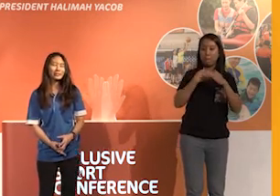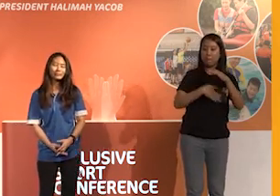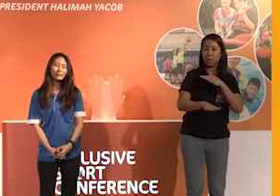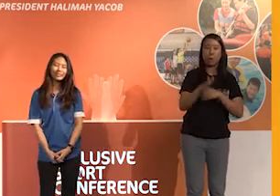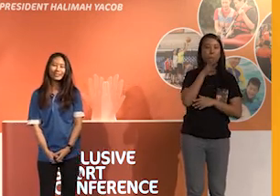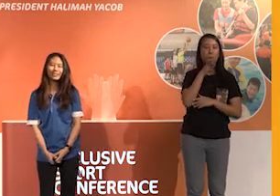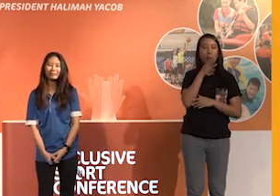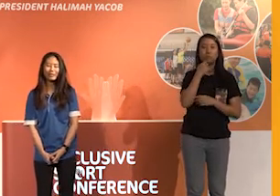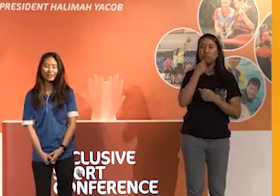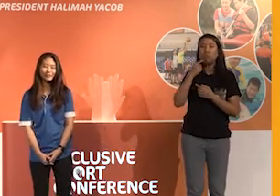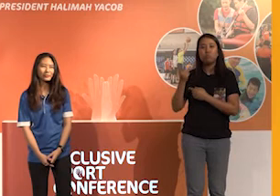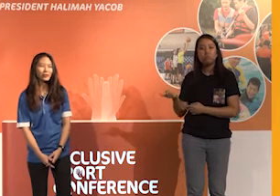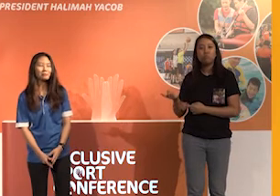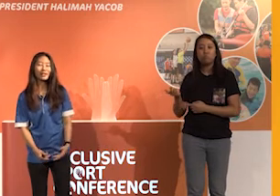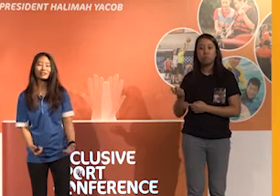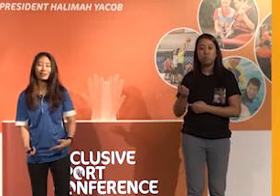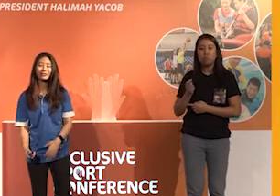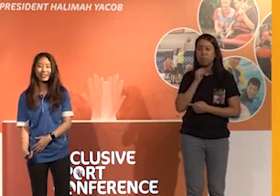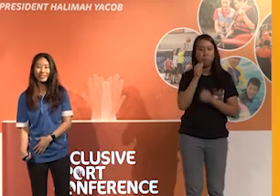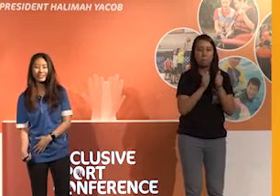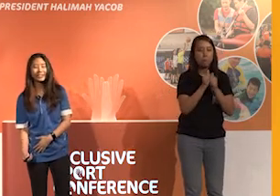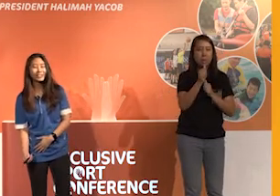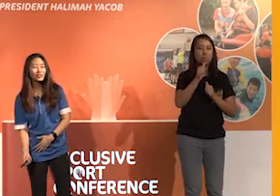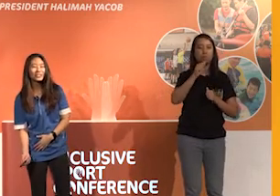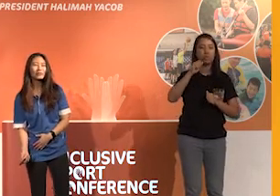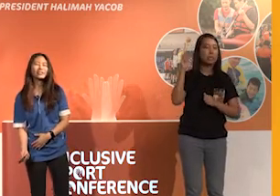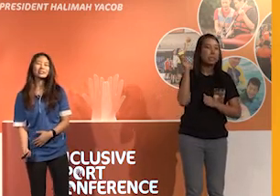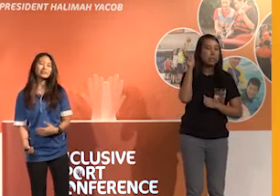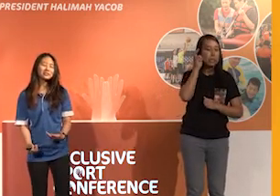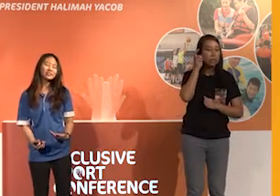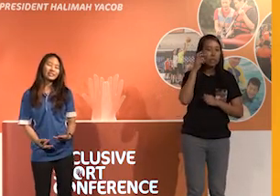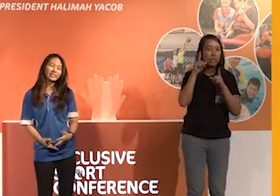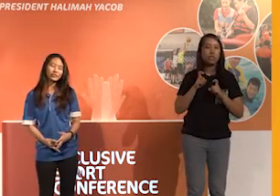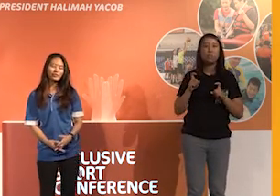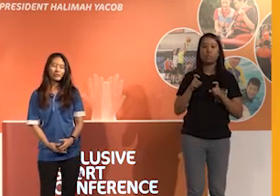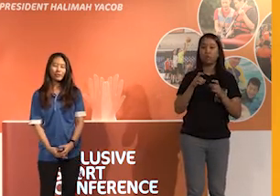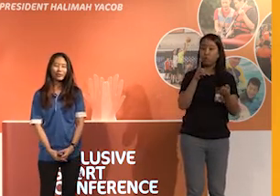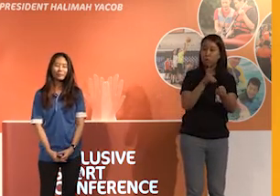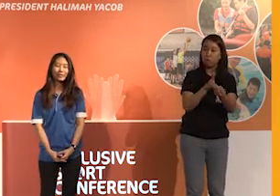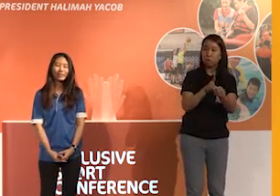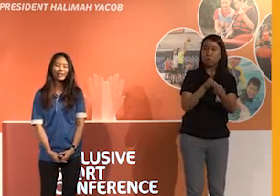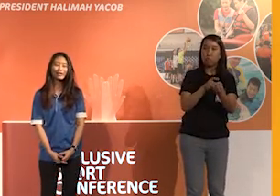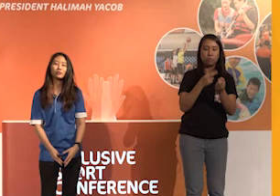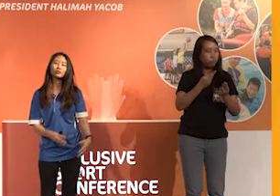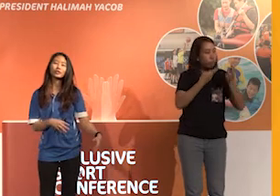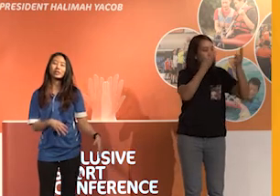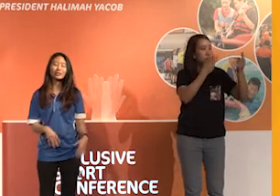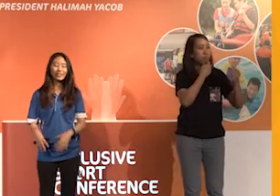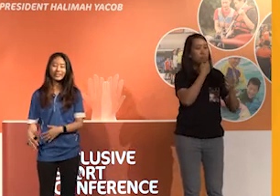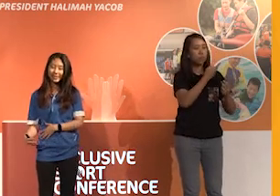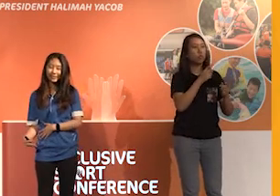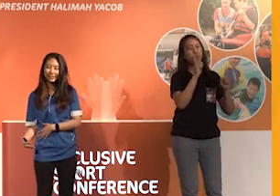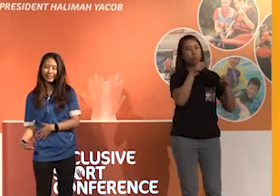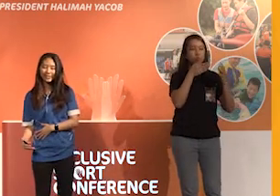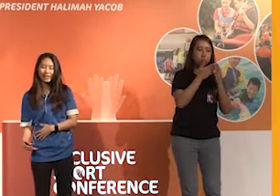mom has told me that I have not passed the hearing test. So that's when the doctor has actually recommended that I have to go through a hearing